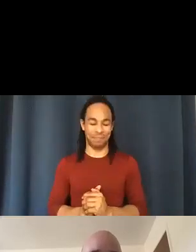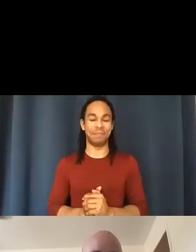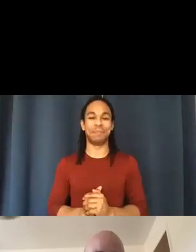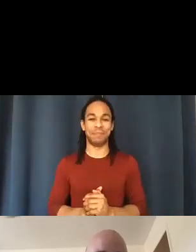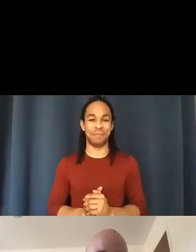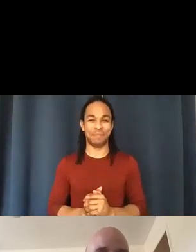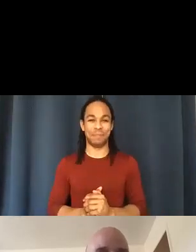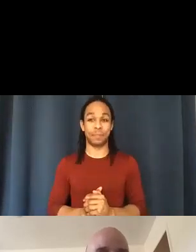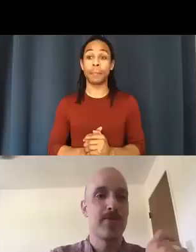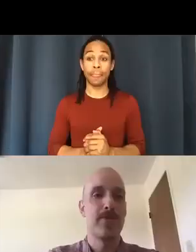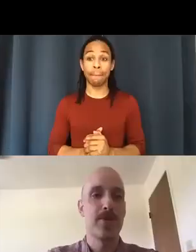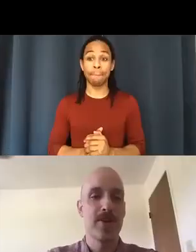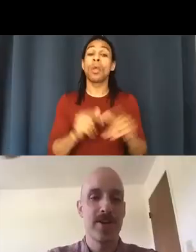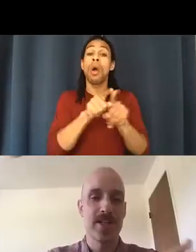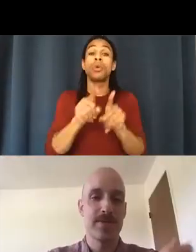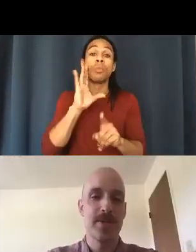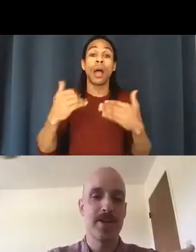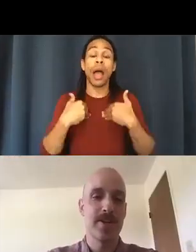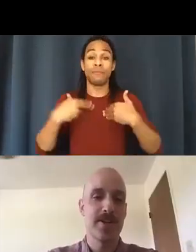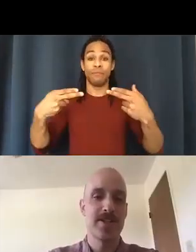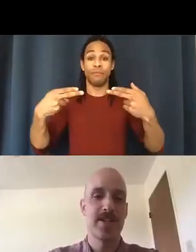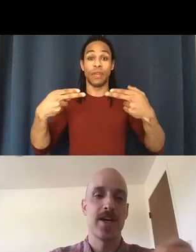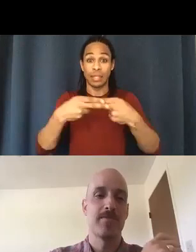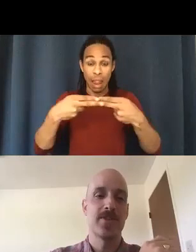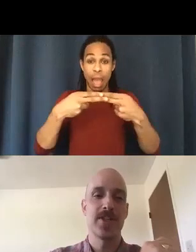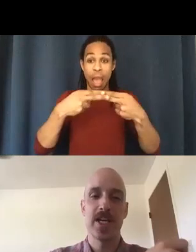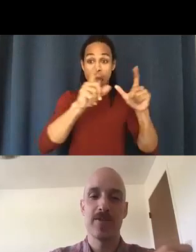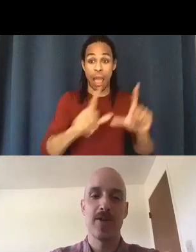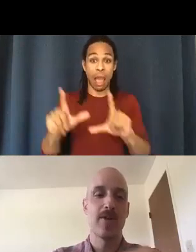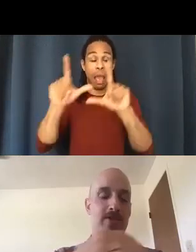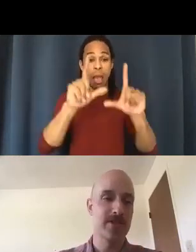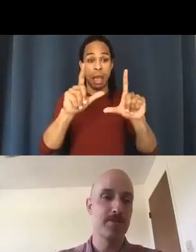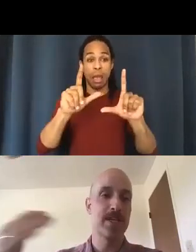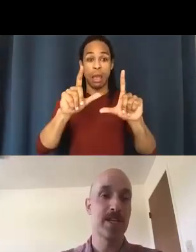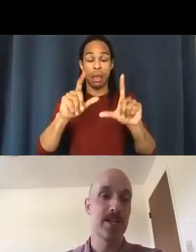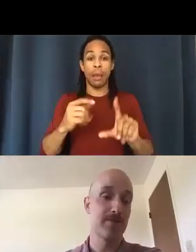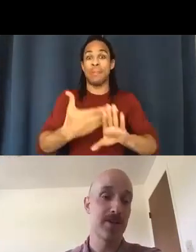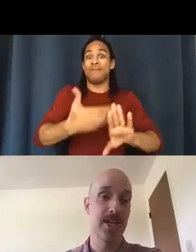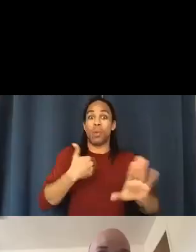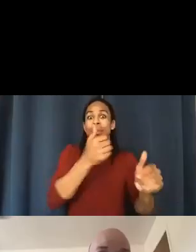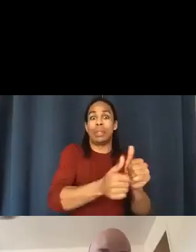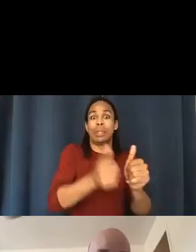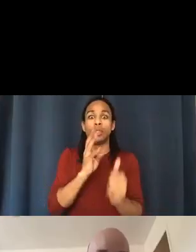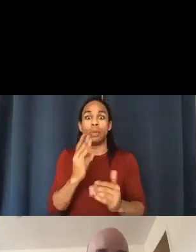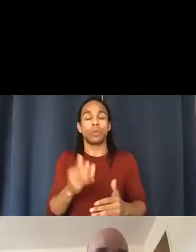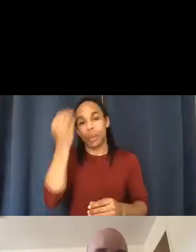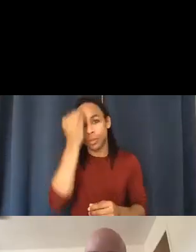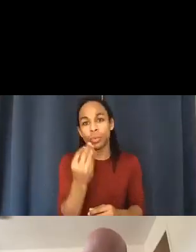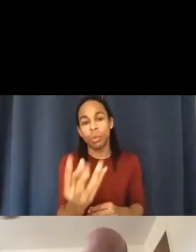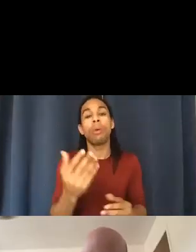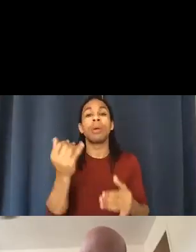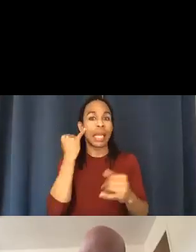We will also have a slide before the speakers to let you know if they're speaking in a different language, just so you